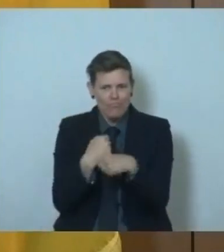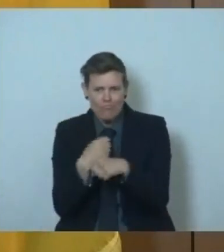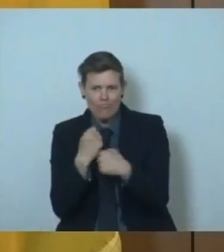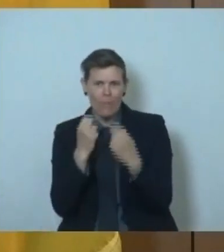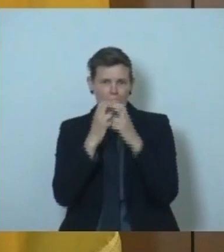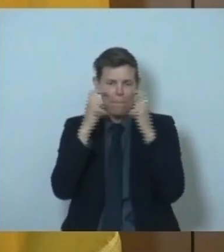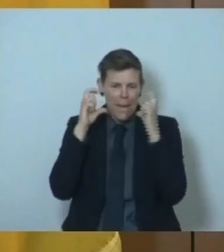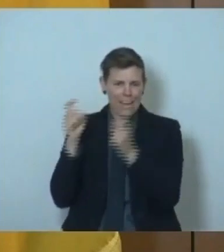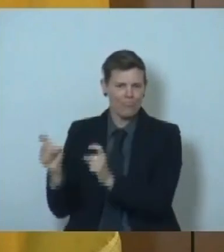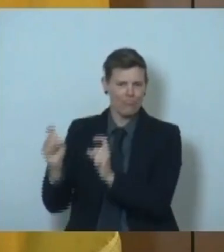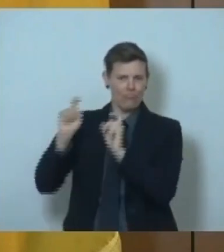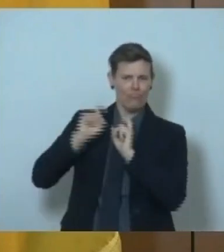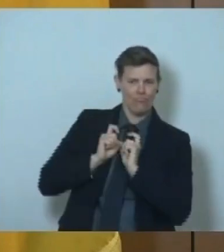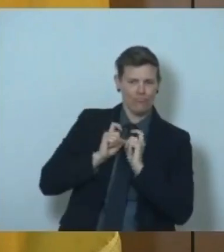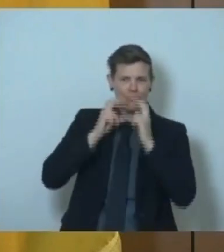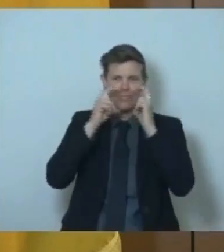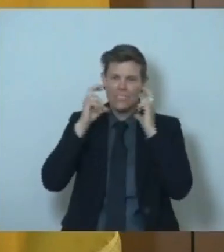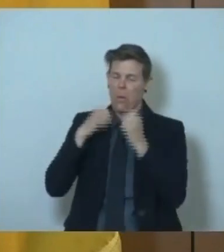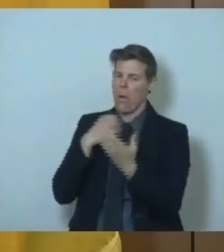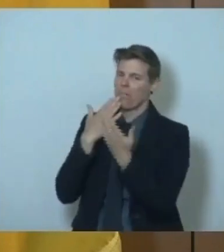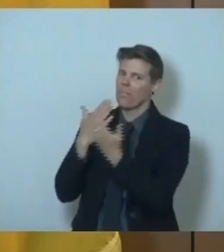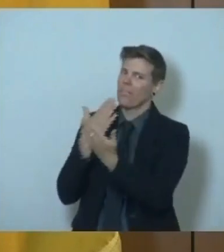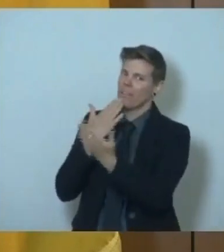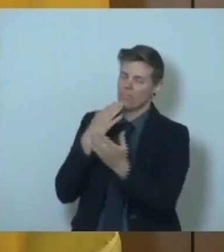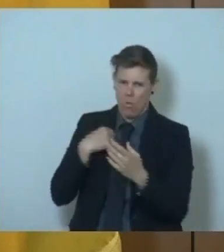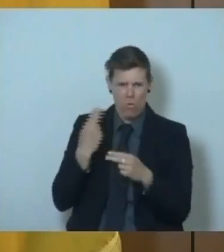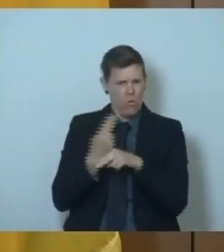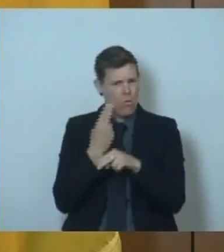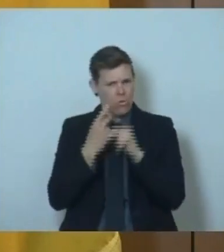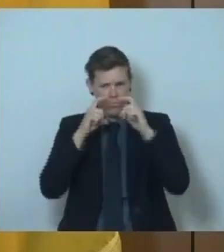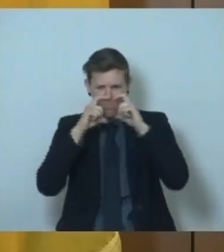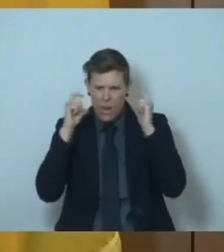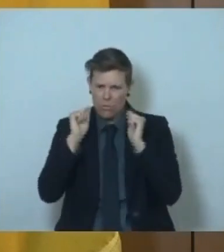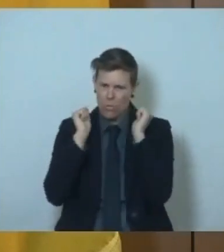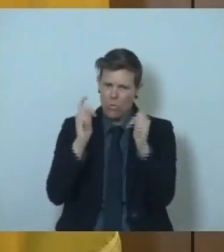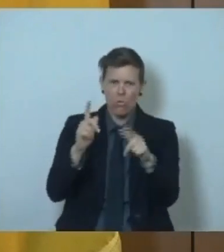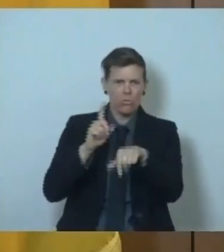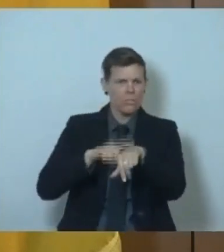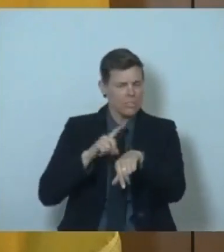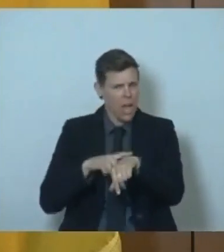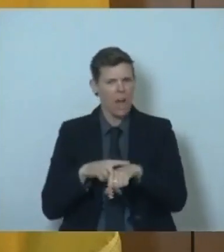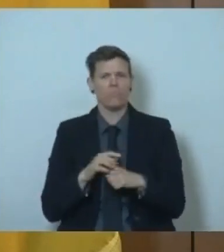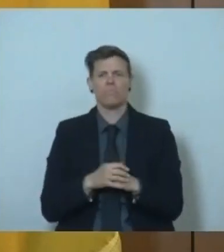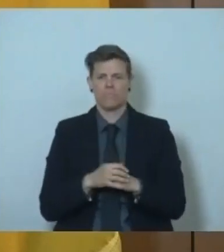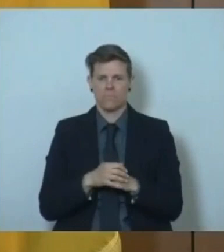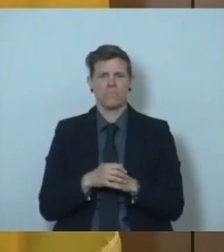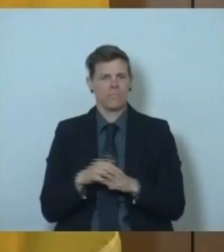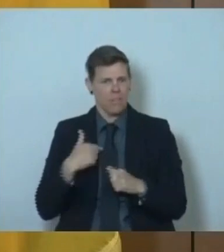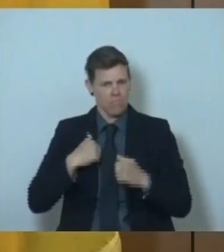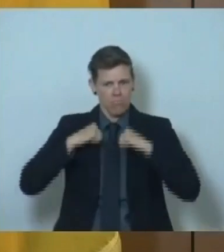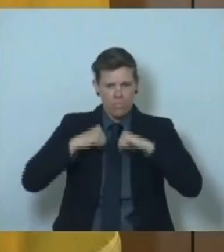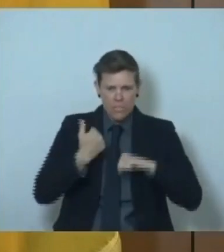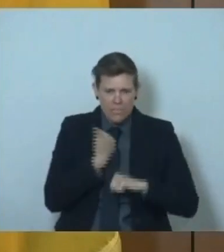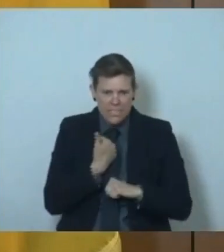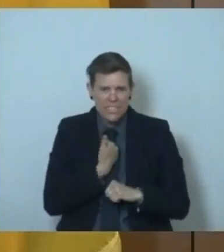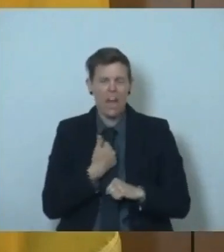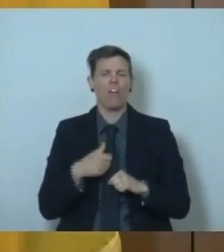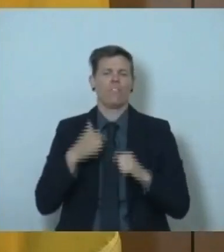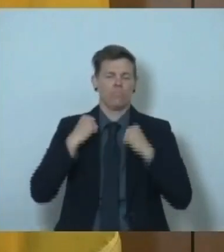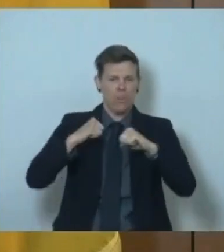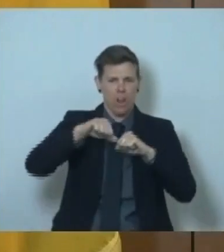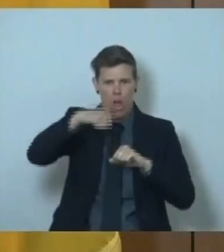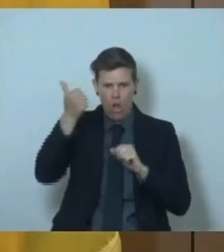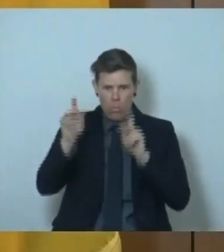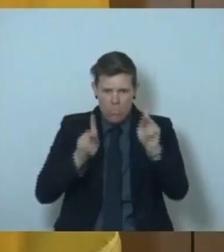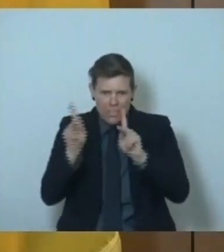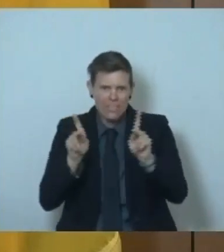and know unequivocally that I am protecting others by making sure I'm protecting you from me. And